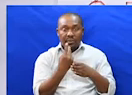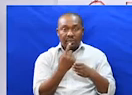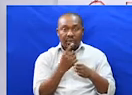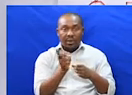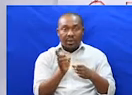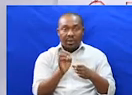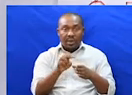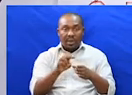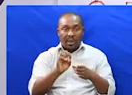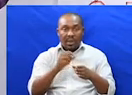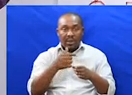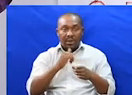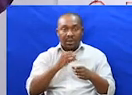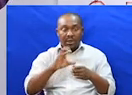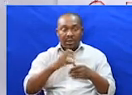genetic